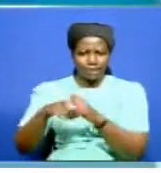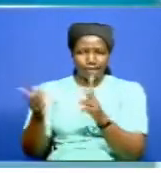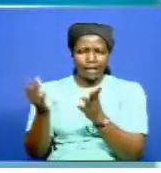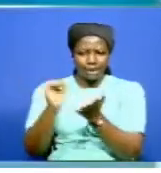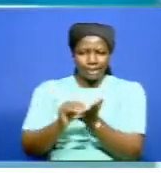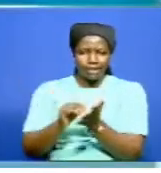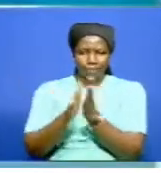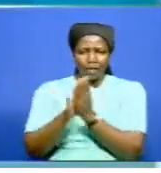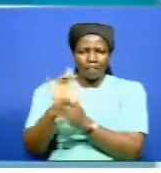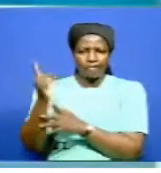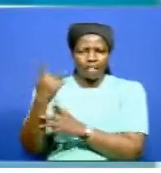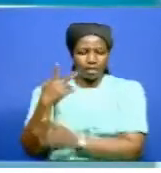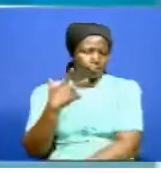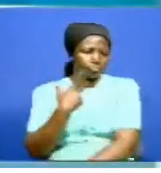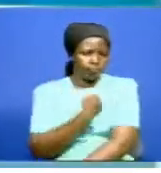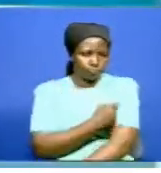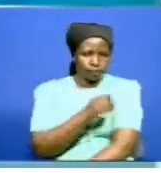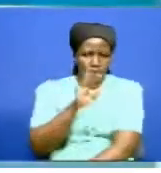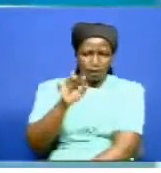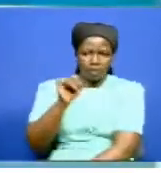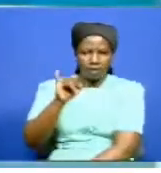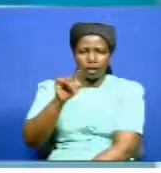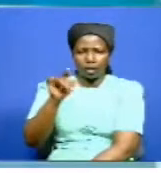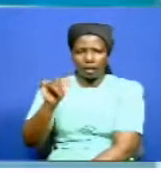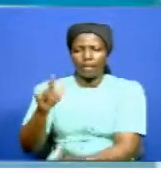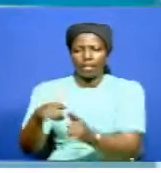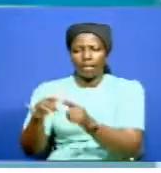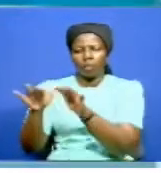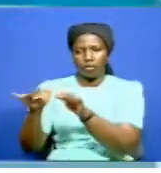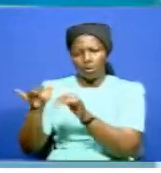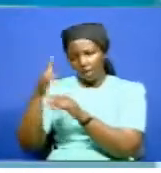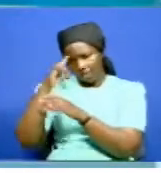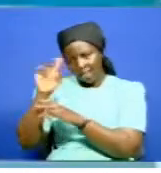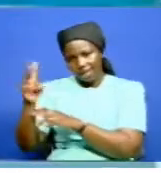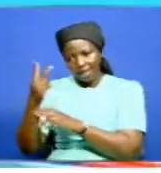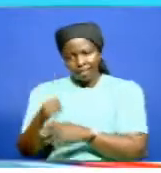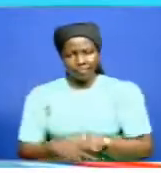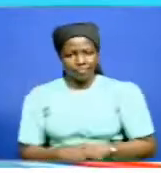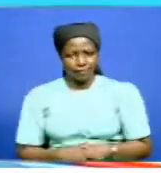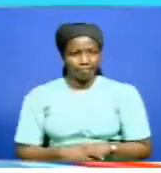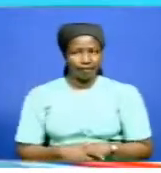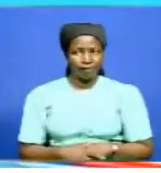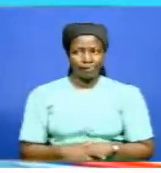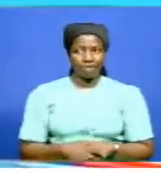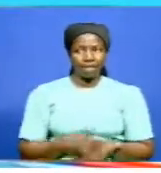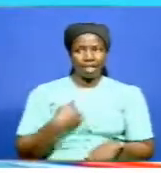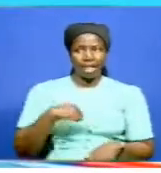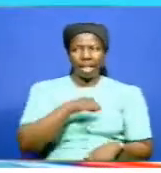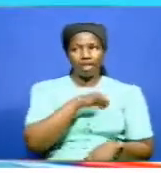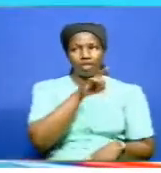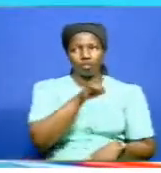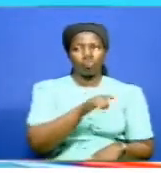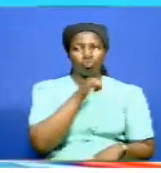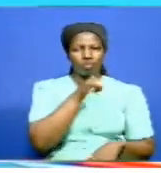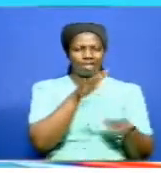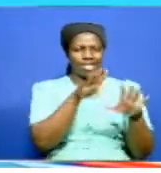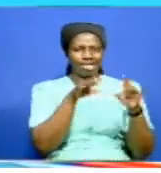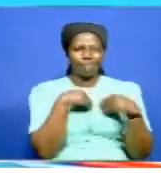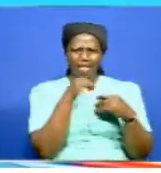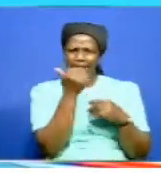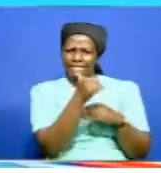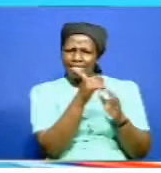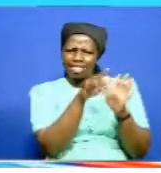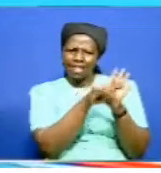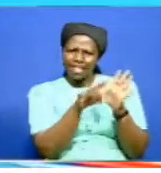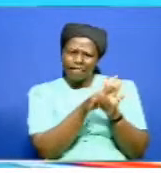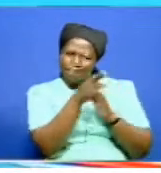the first dose of the Pfizer, and then you wait for the second dose. We shouldn't expect any perhaps reactions to the body, because at